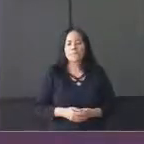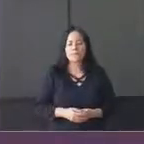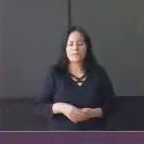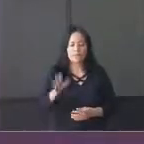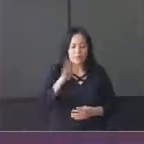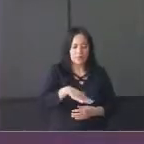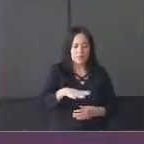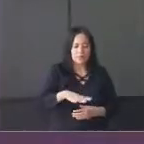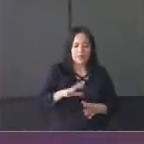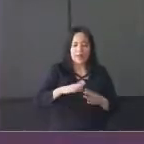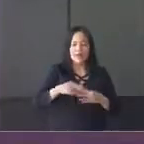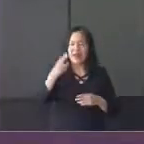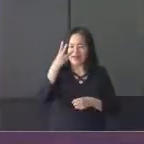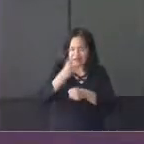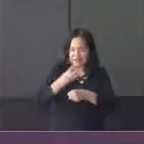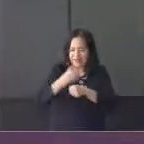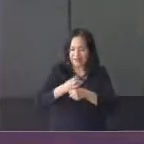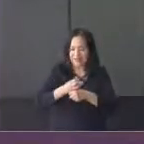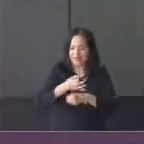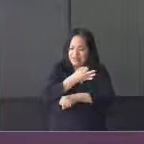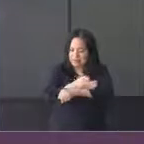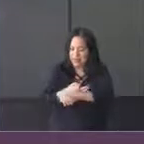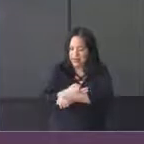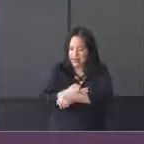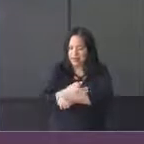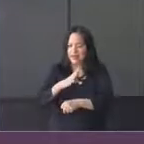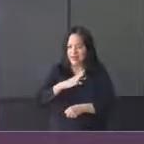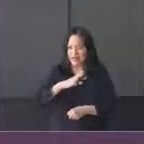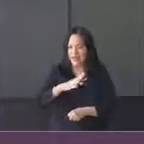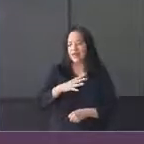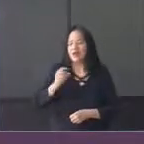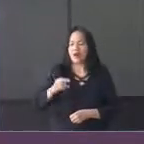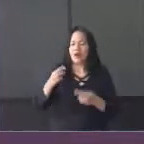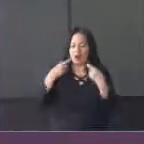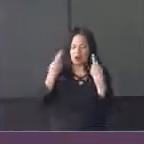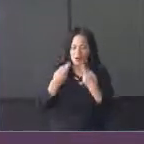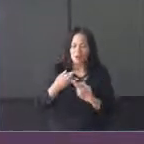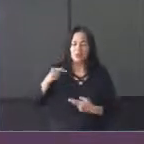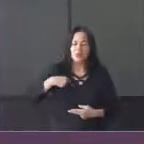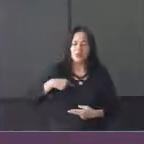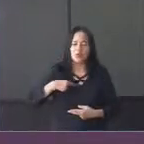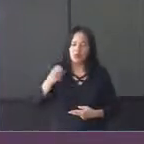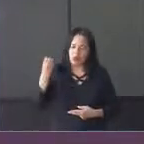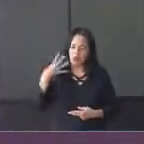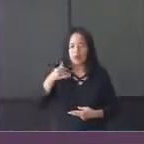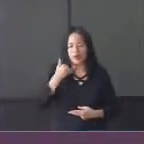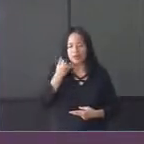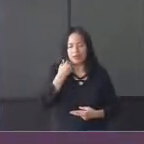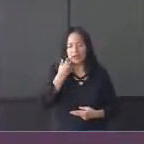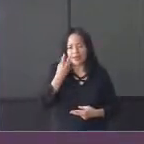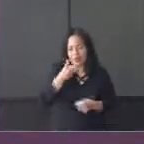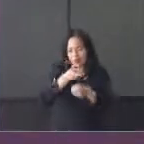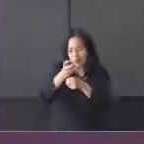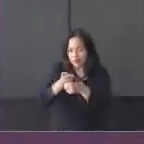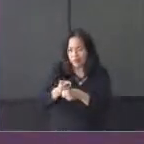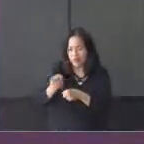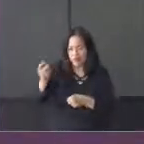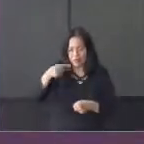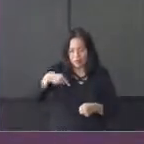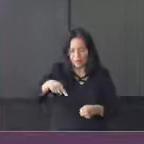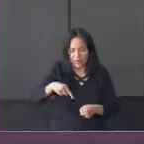this guideline at 3 p.m. We invite you. And this is a tool for